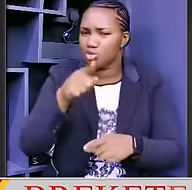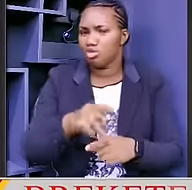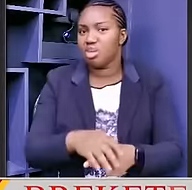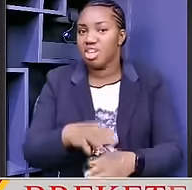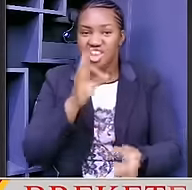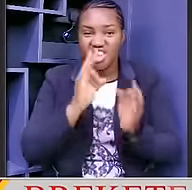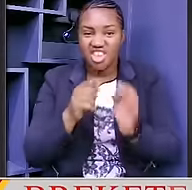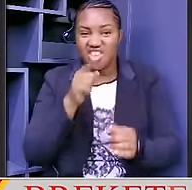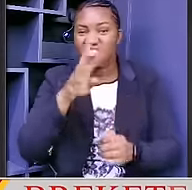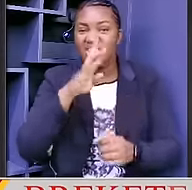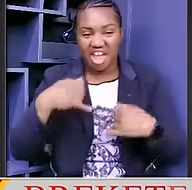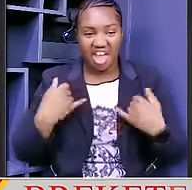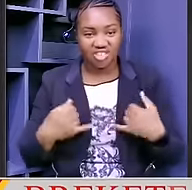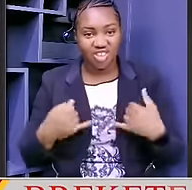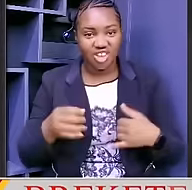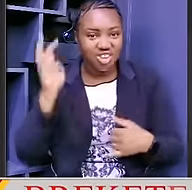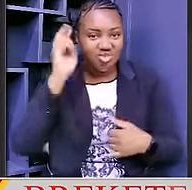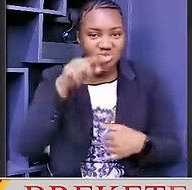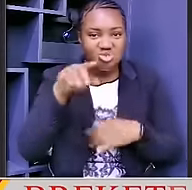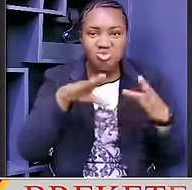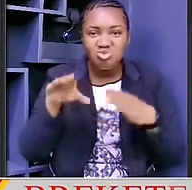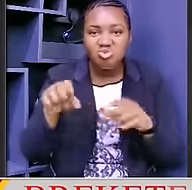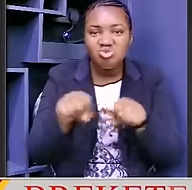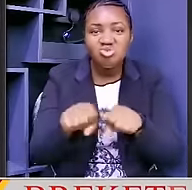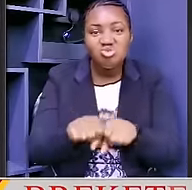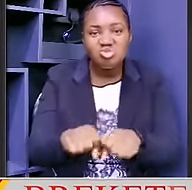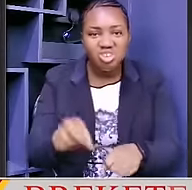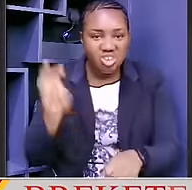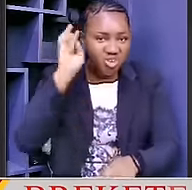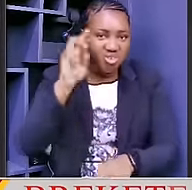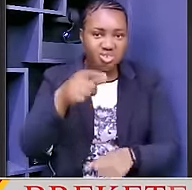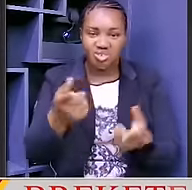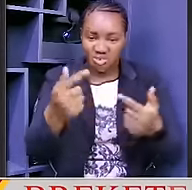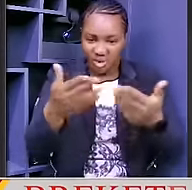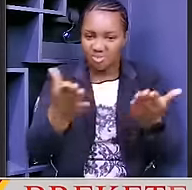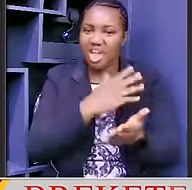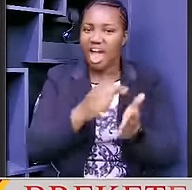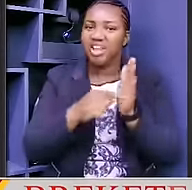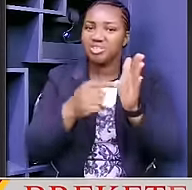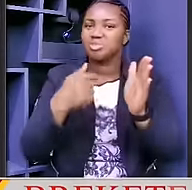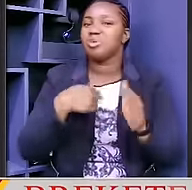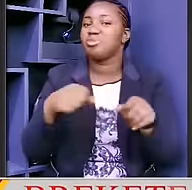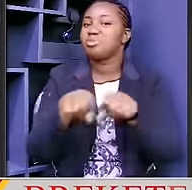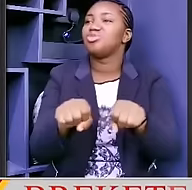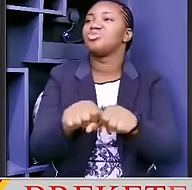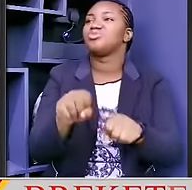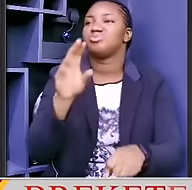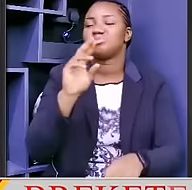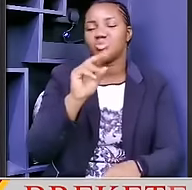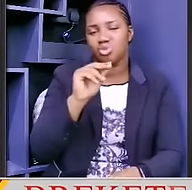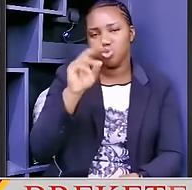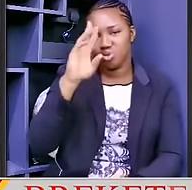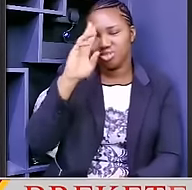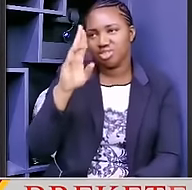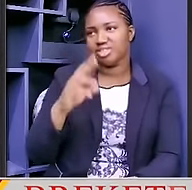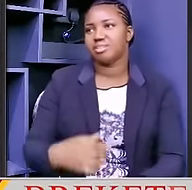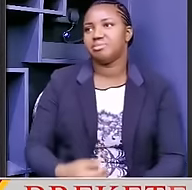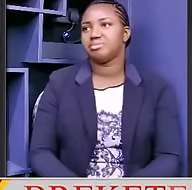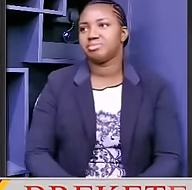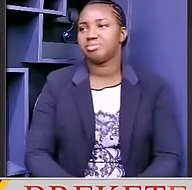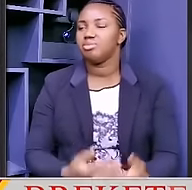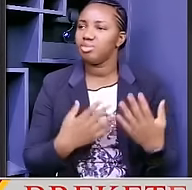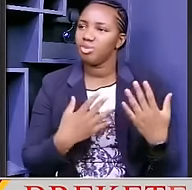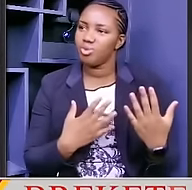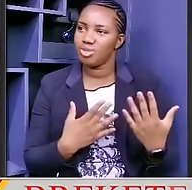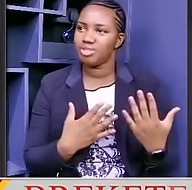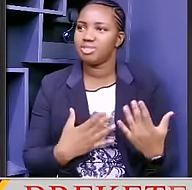do shoe. No, sir. You for come here, show me shoe. No, sir. Eh? No, sir. Wait